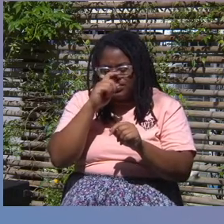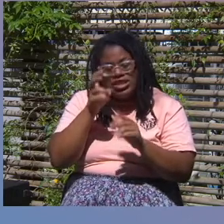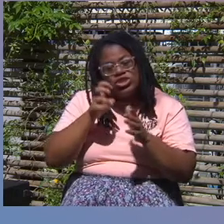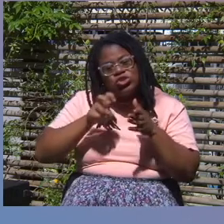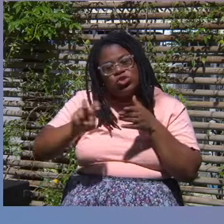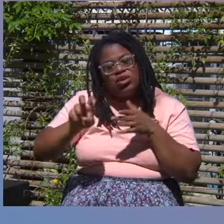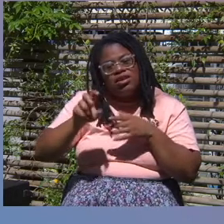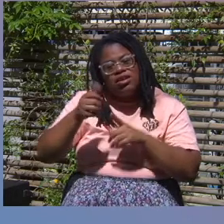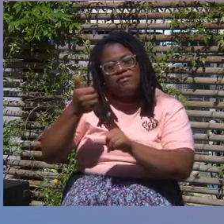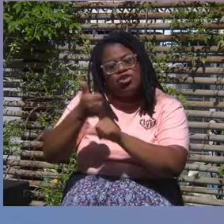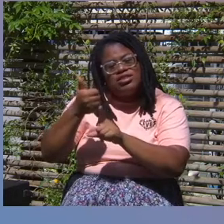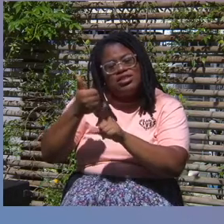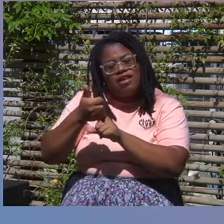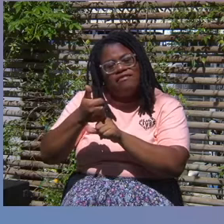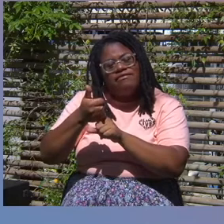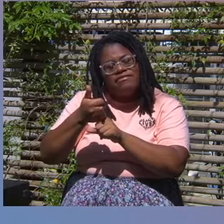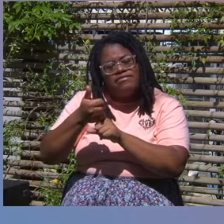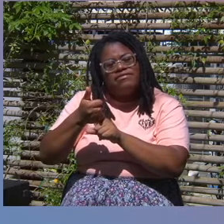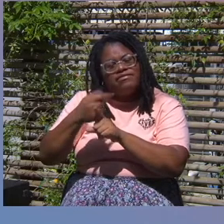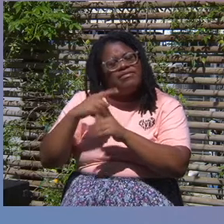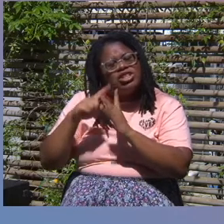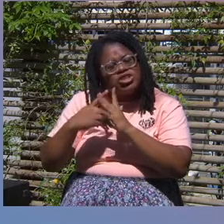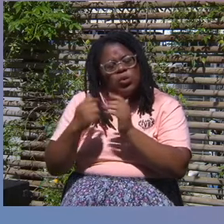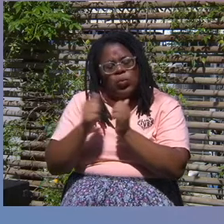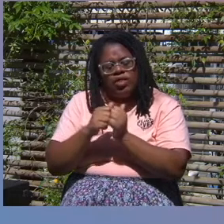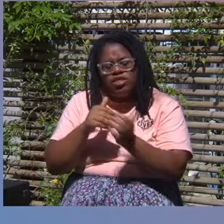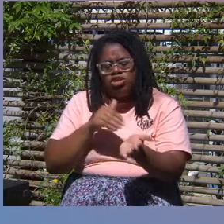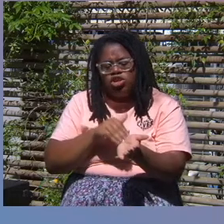of Yourself. I started with Dr.